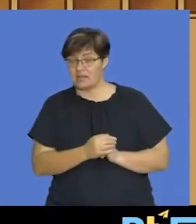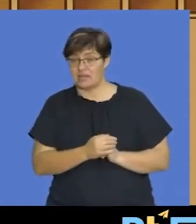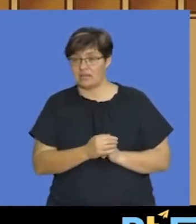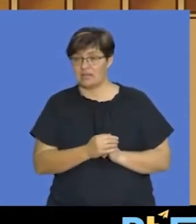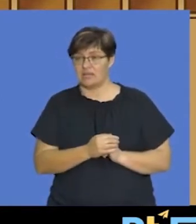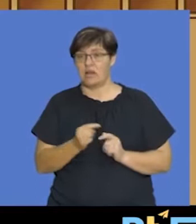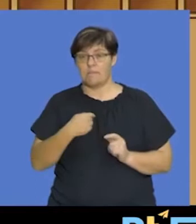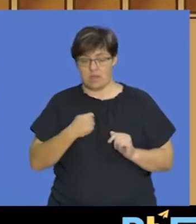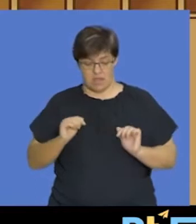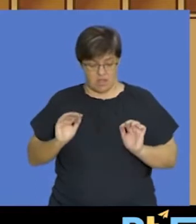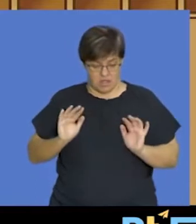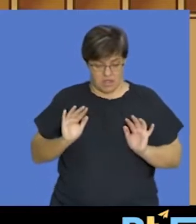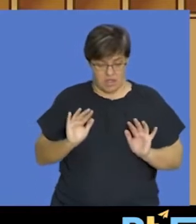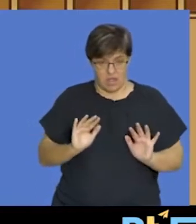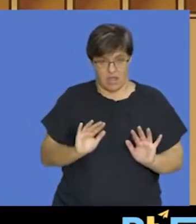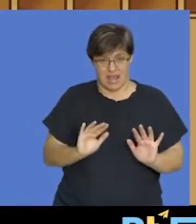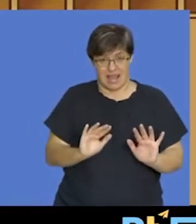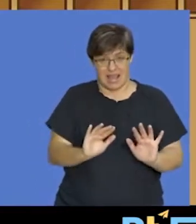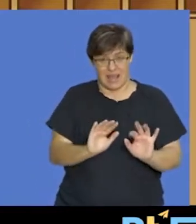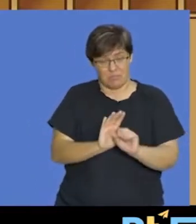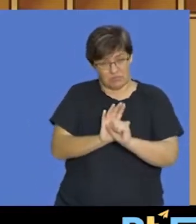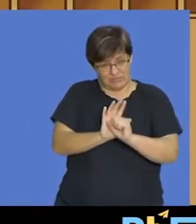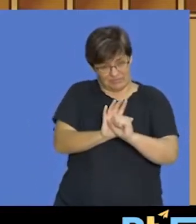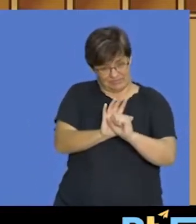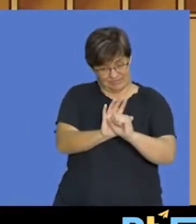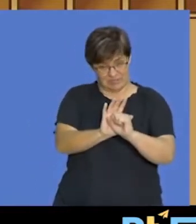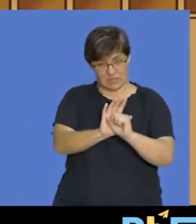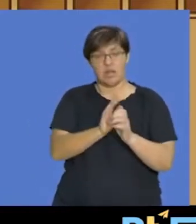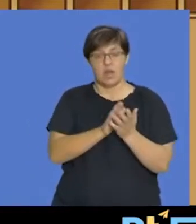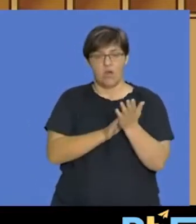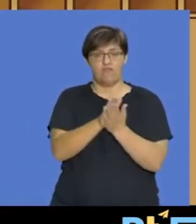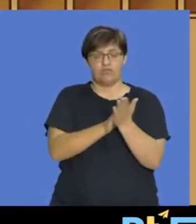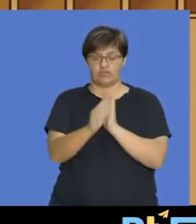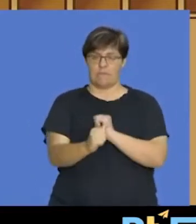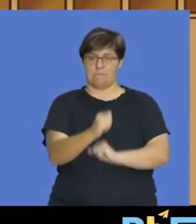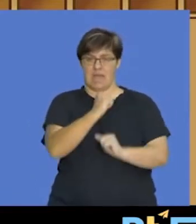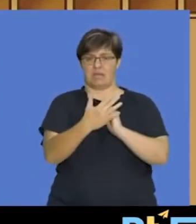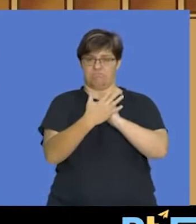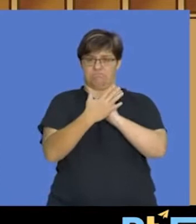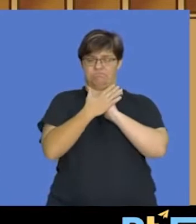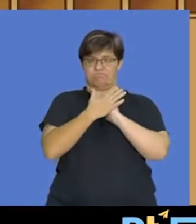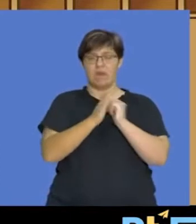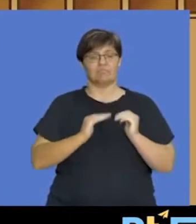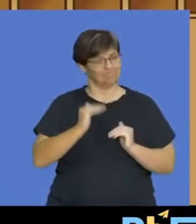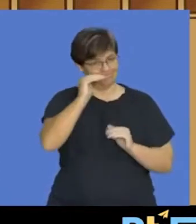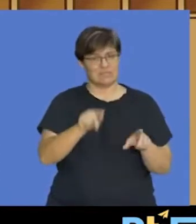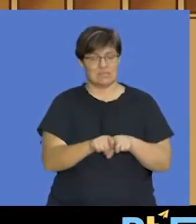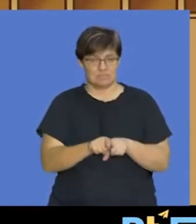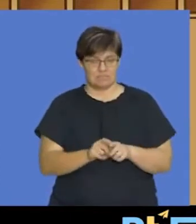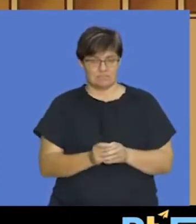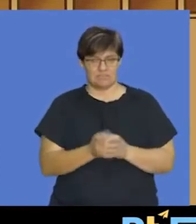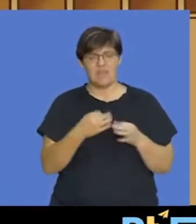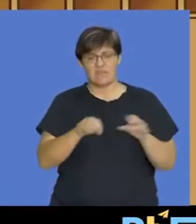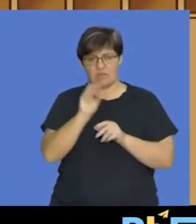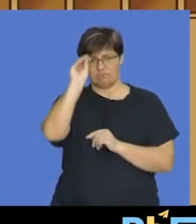the applied force gets bigger, so as he pushes it, friction pushes back and also increases. So let's put some values in